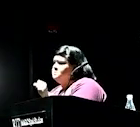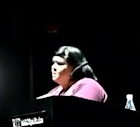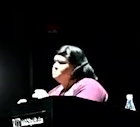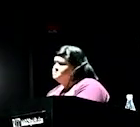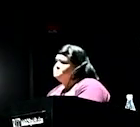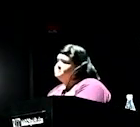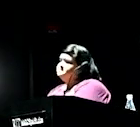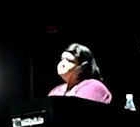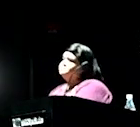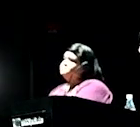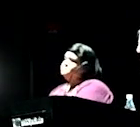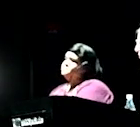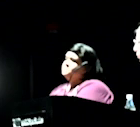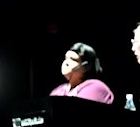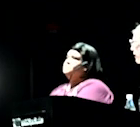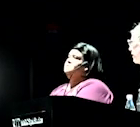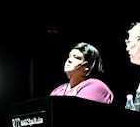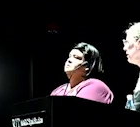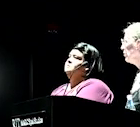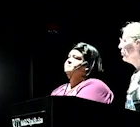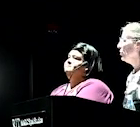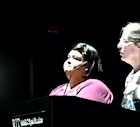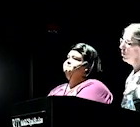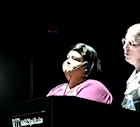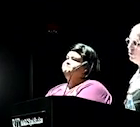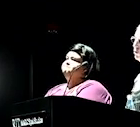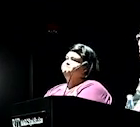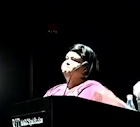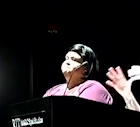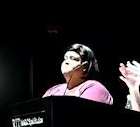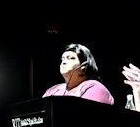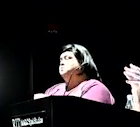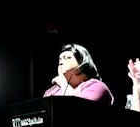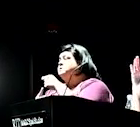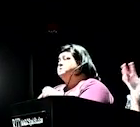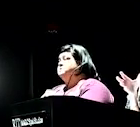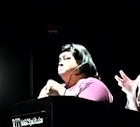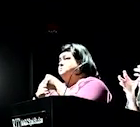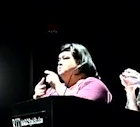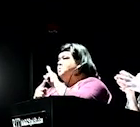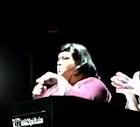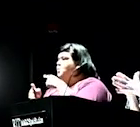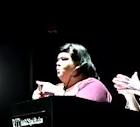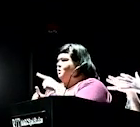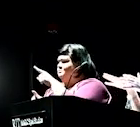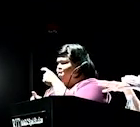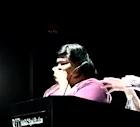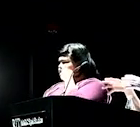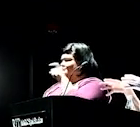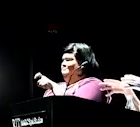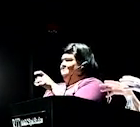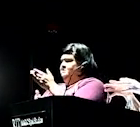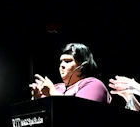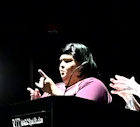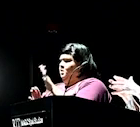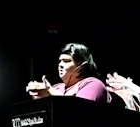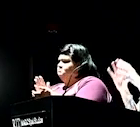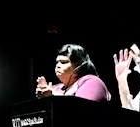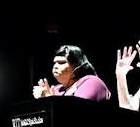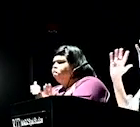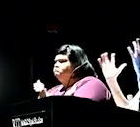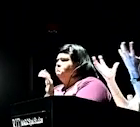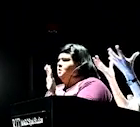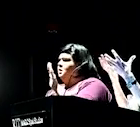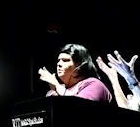I think it's really special when you can align someone's talent and their temperament